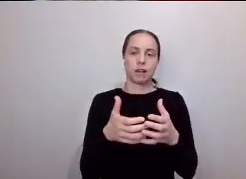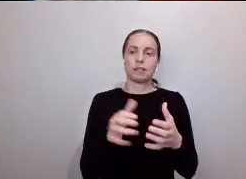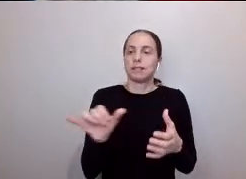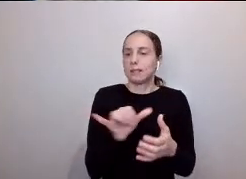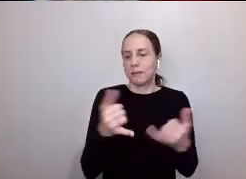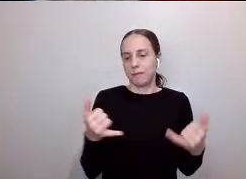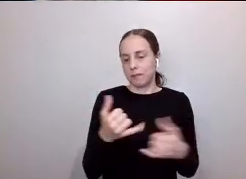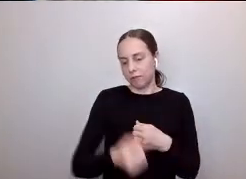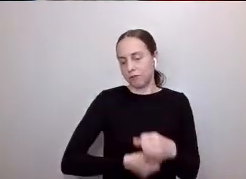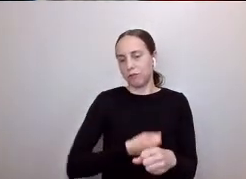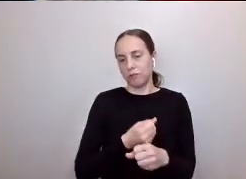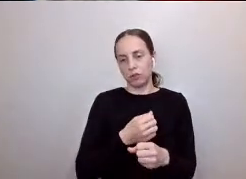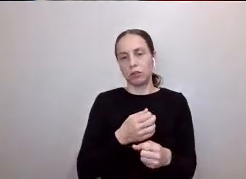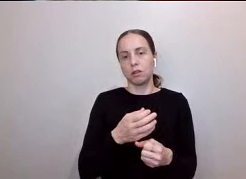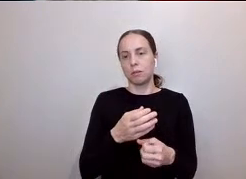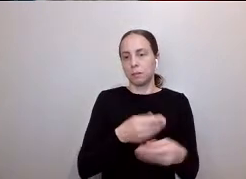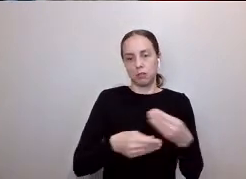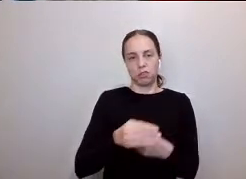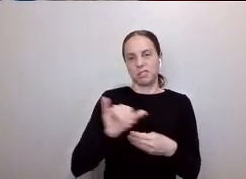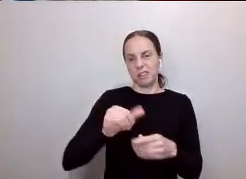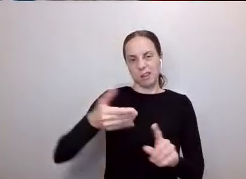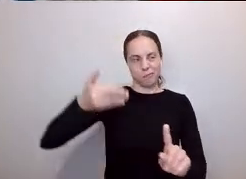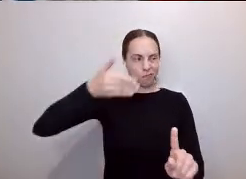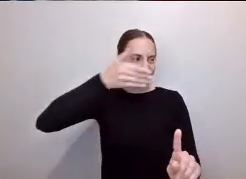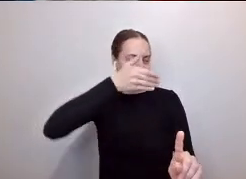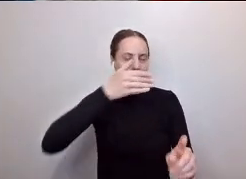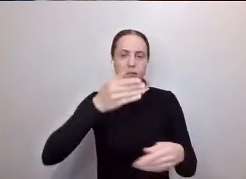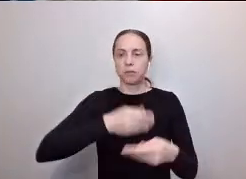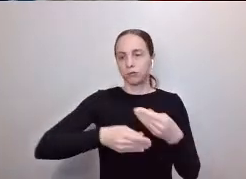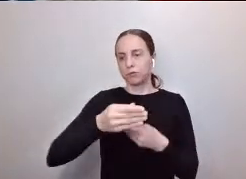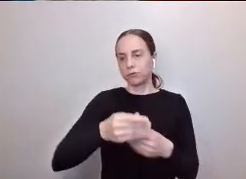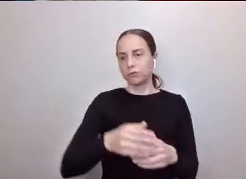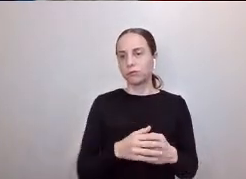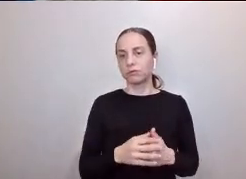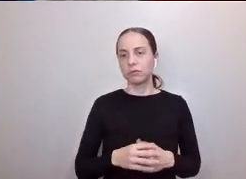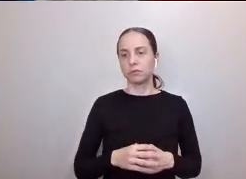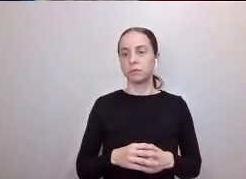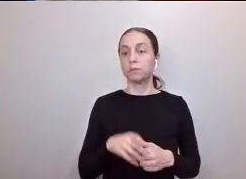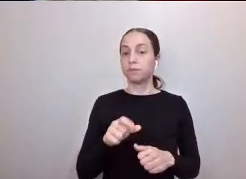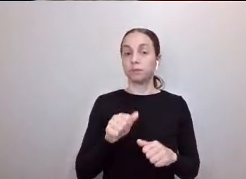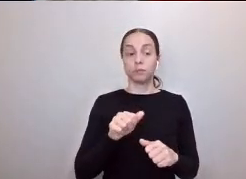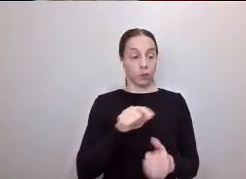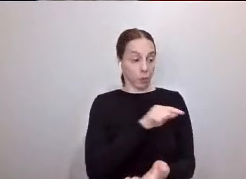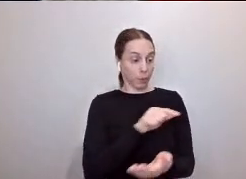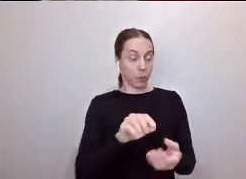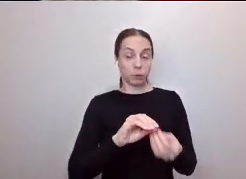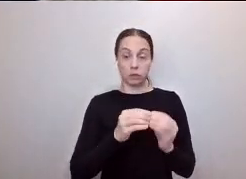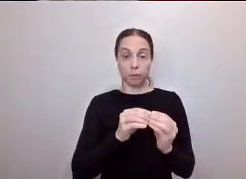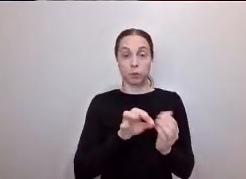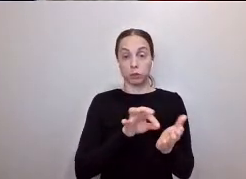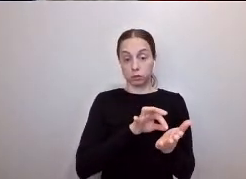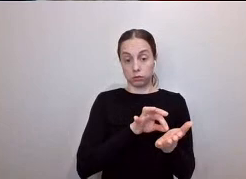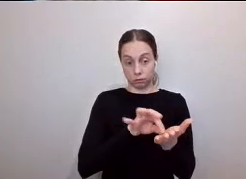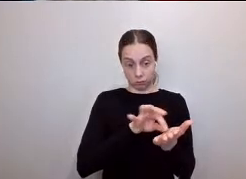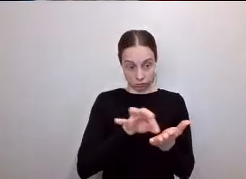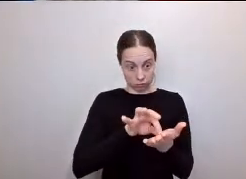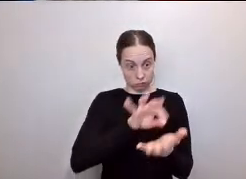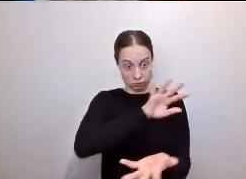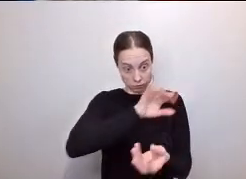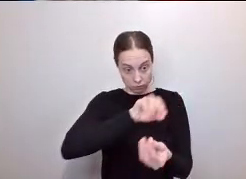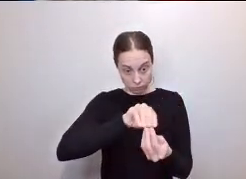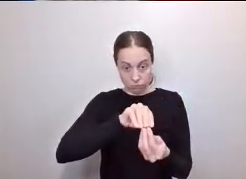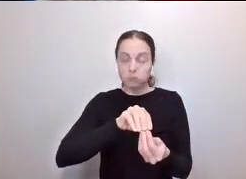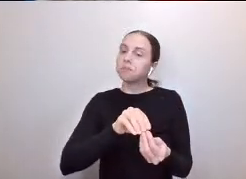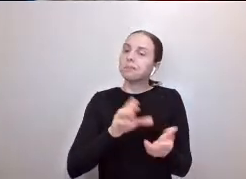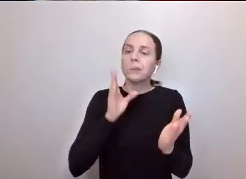budgets. And you can actually add those numbers up and you'll have a pretty good idea of what the actual number of officers are, best